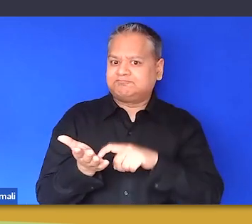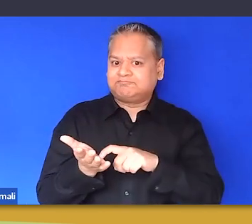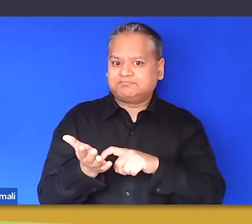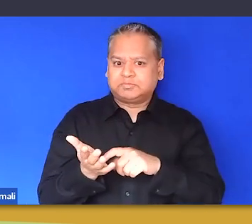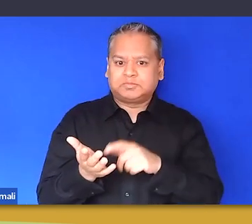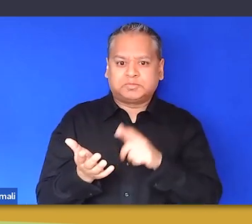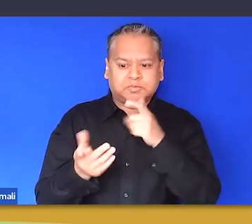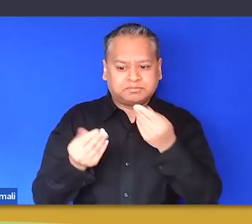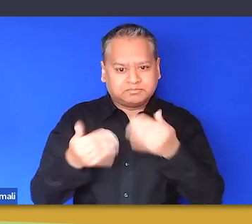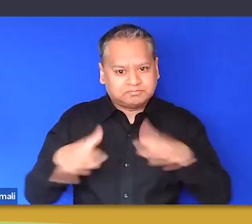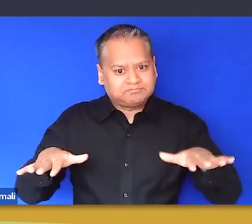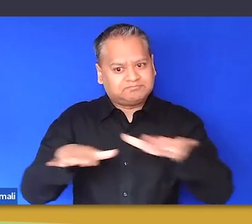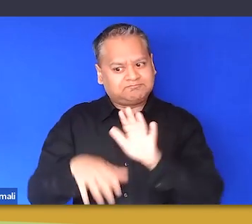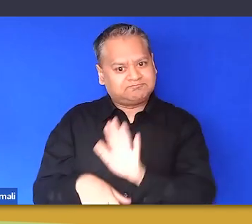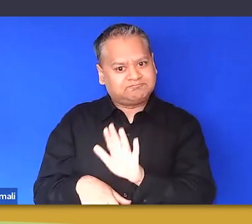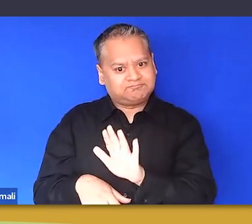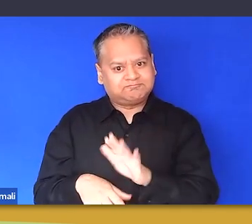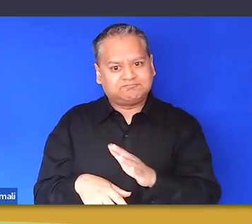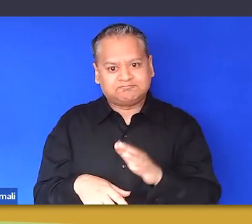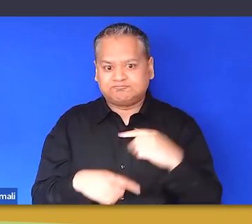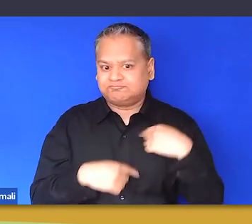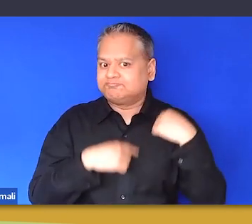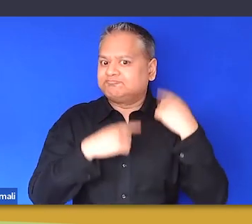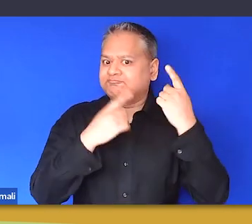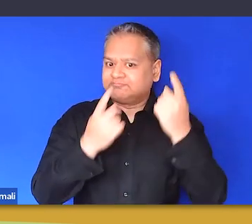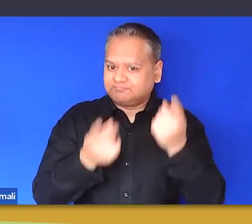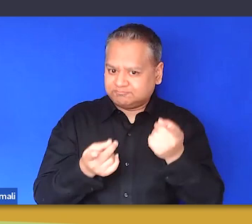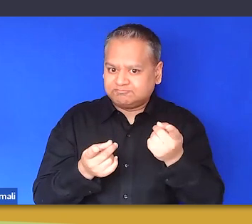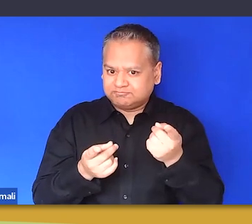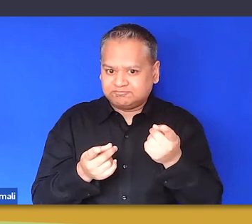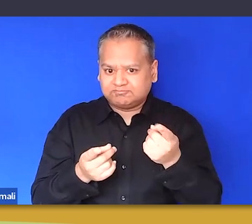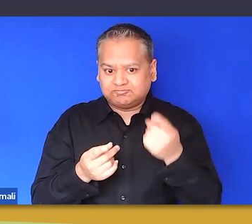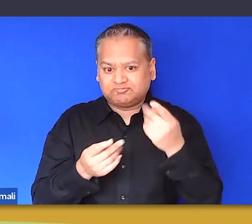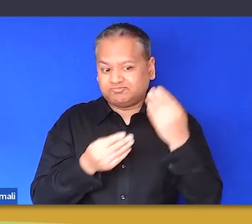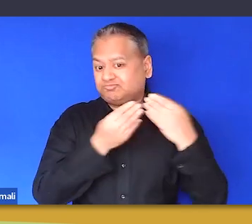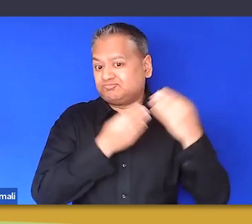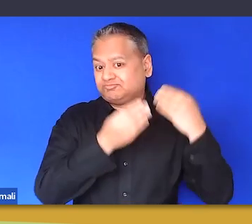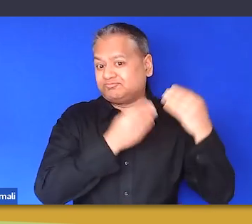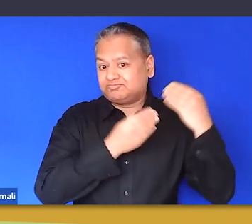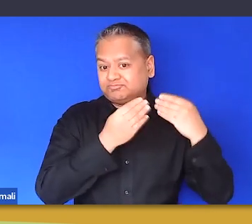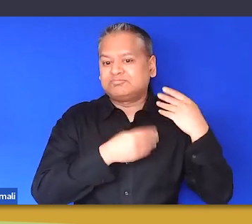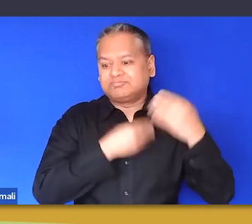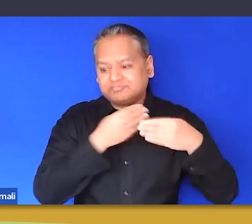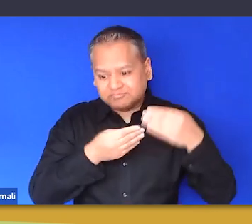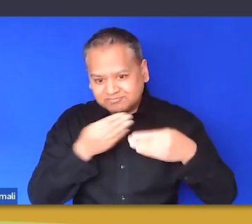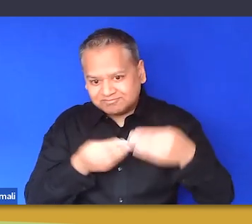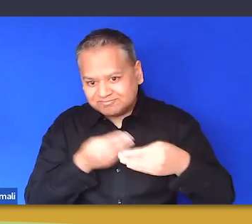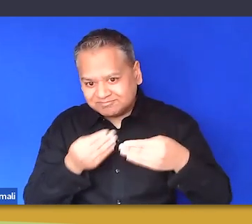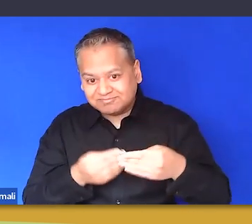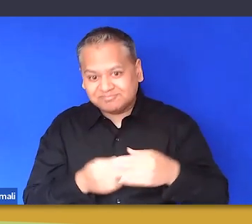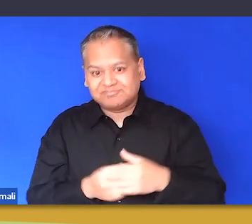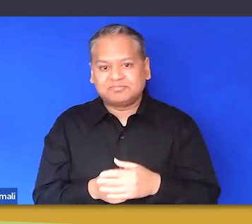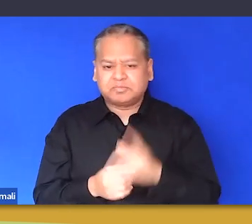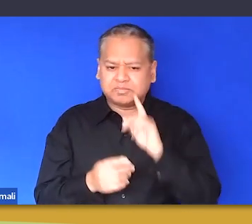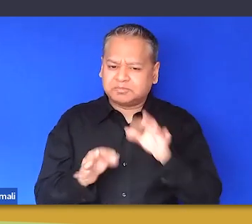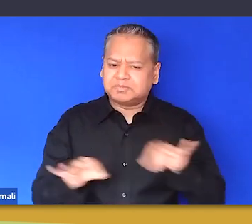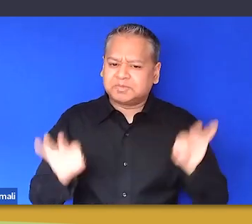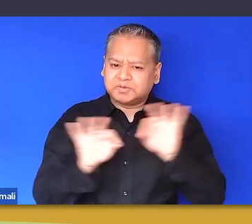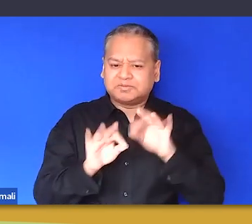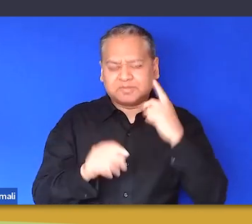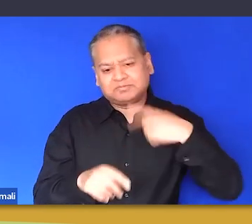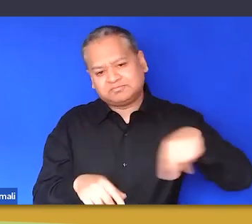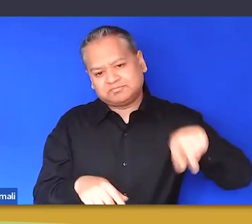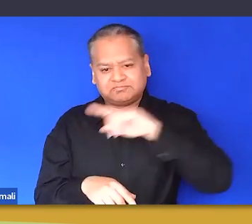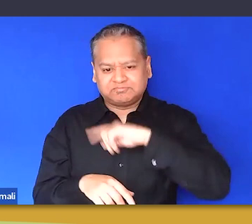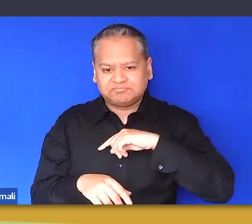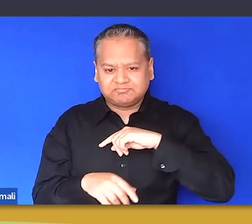educating the people about territorial acknowledgements is so important to the Indigenous people.